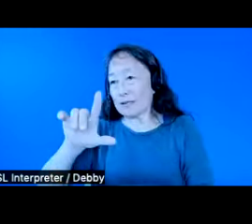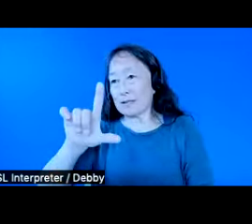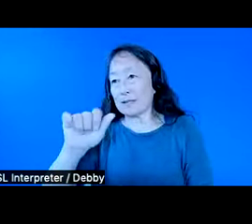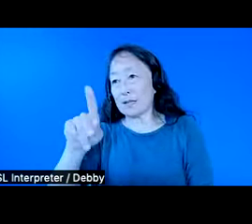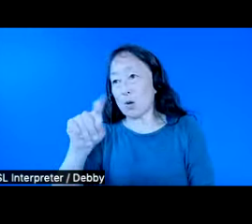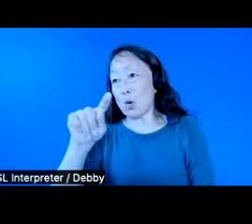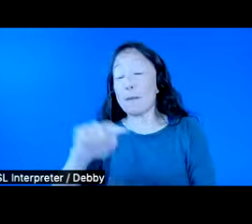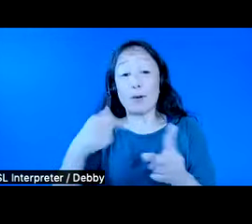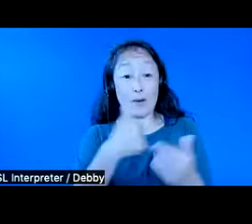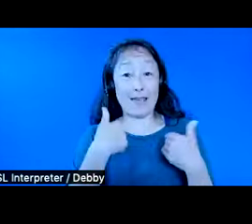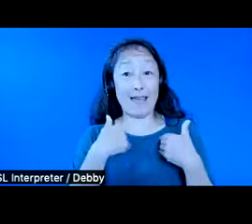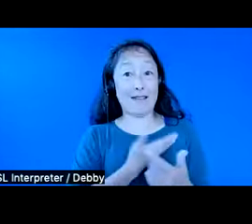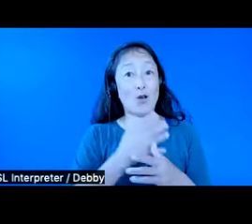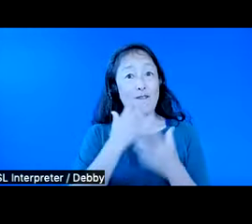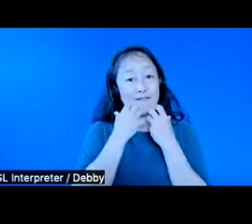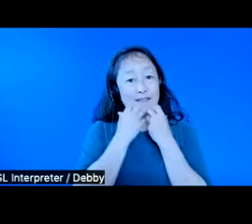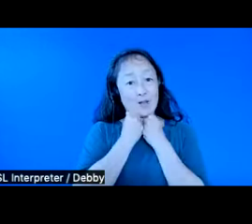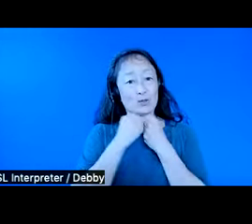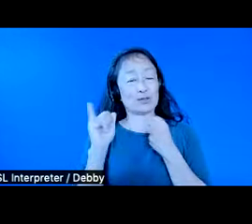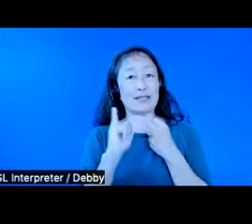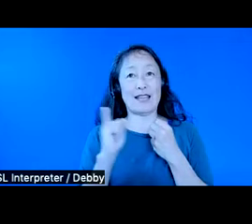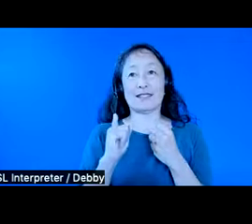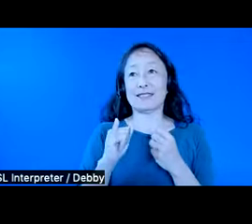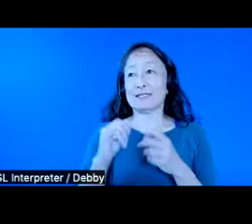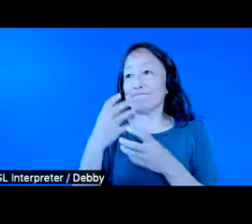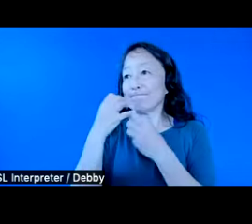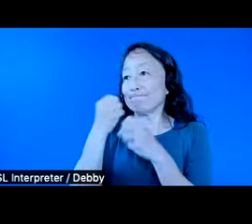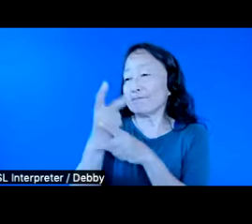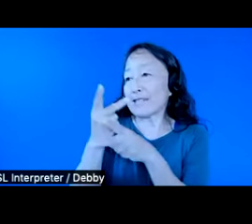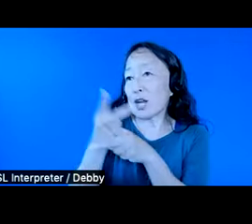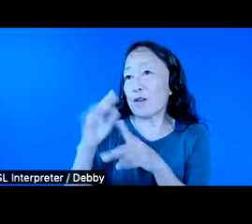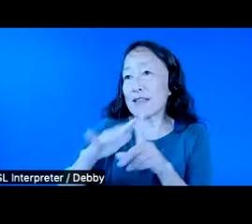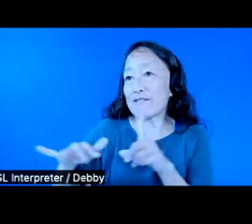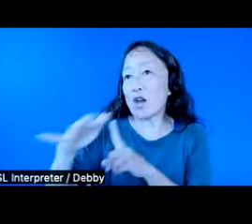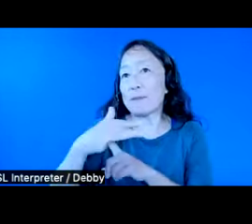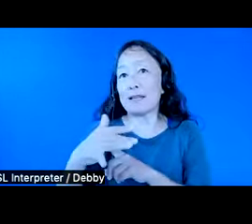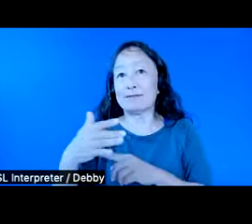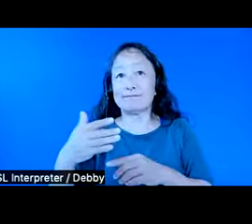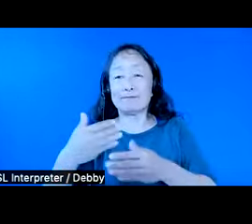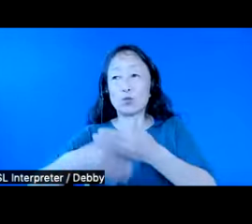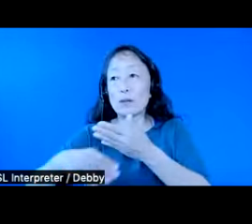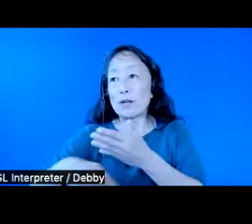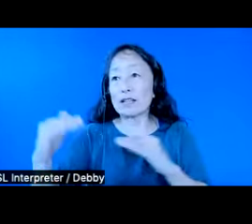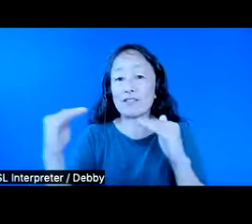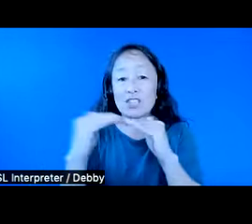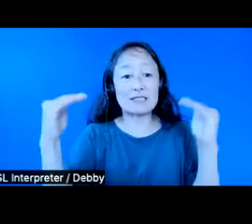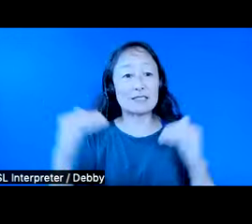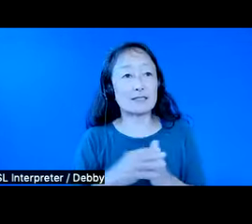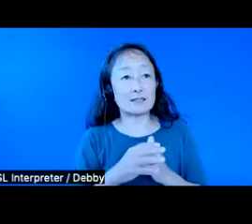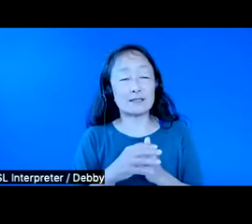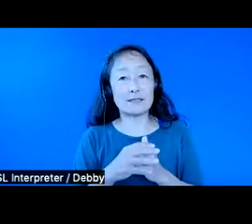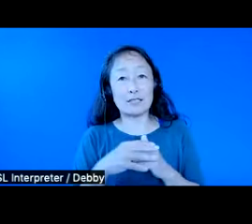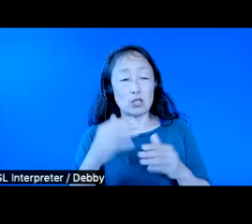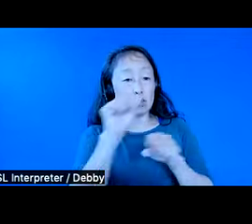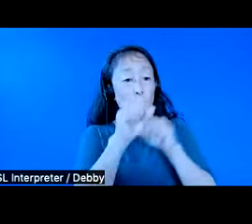environmentalism, reproductive justice, domestic violence, sexual violence, structure of leadership. We understand